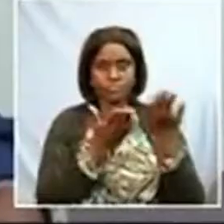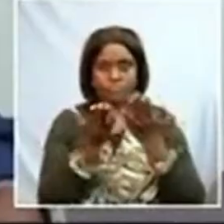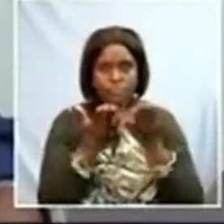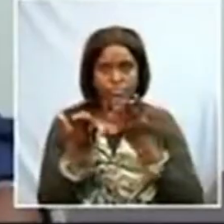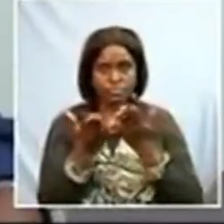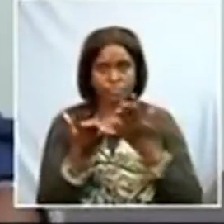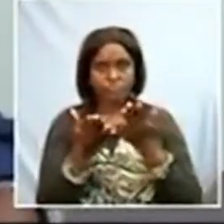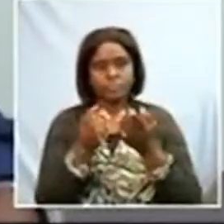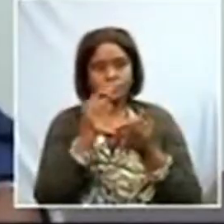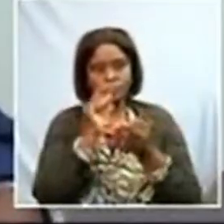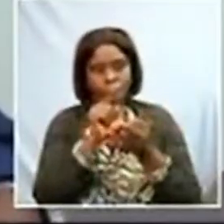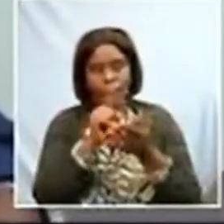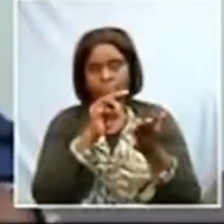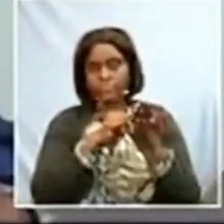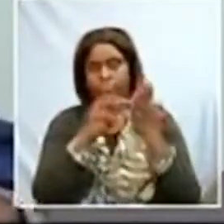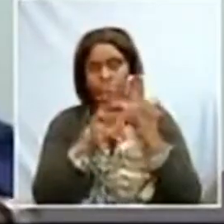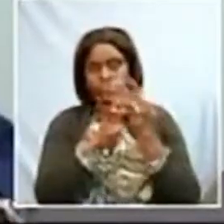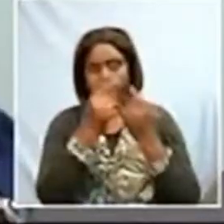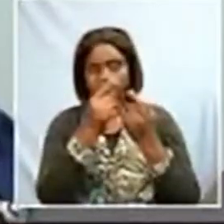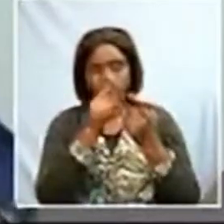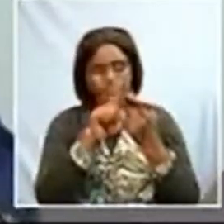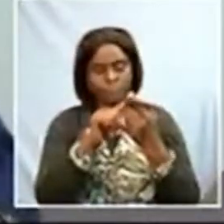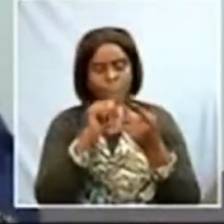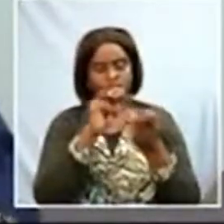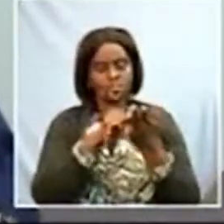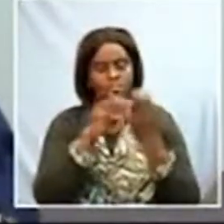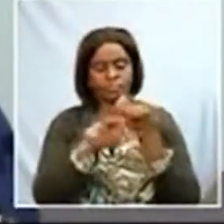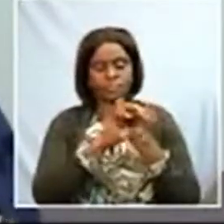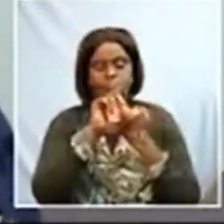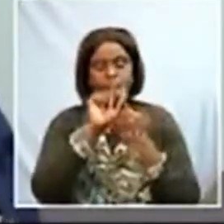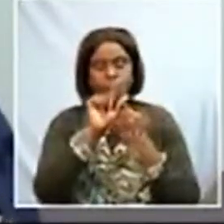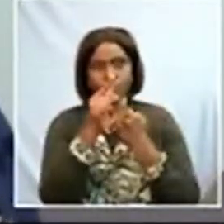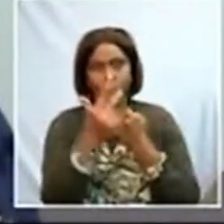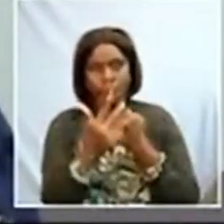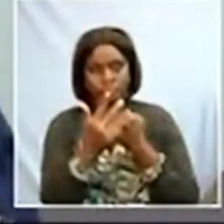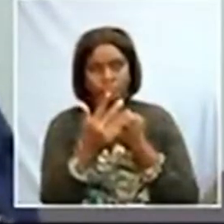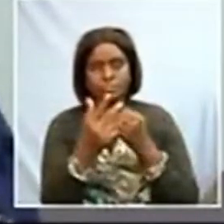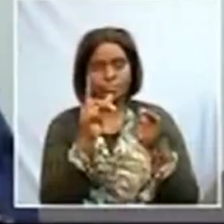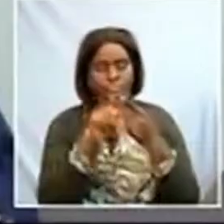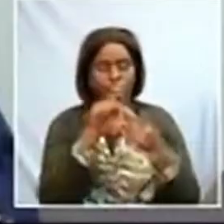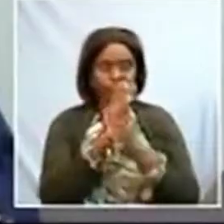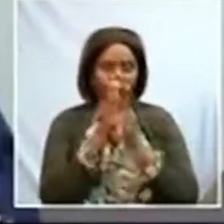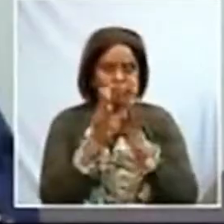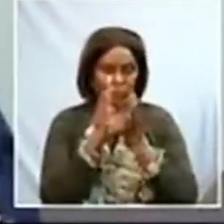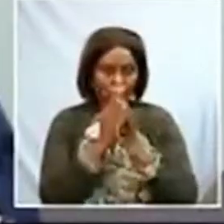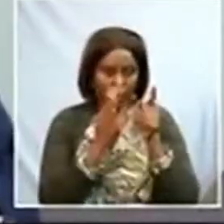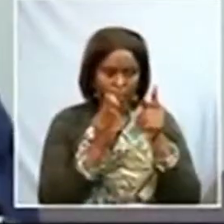That is on first March 2023 to construct